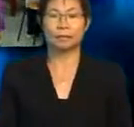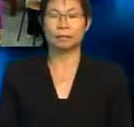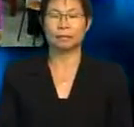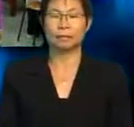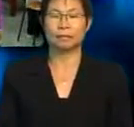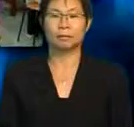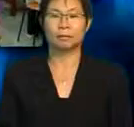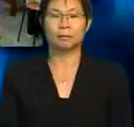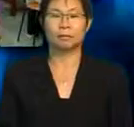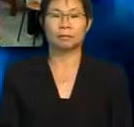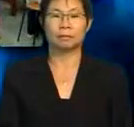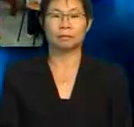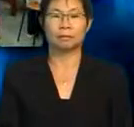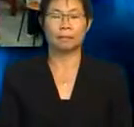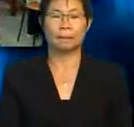Push in, push in.